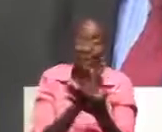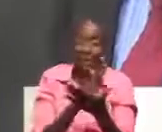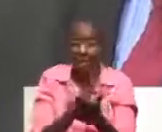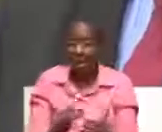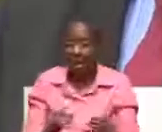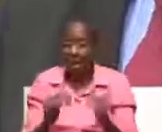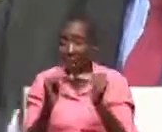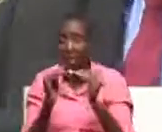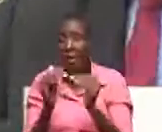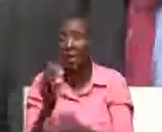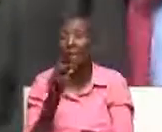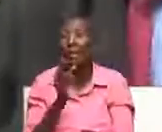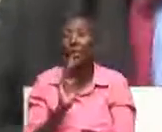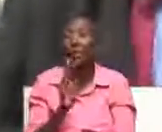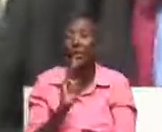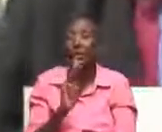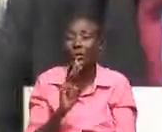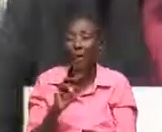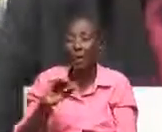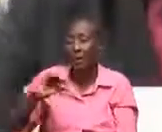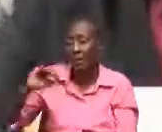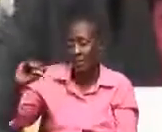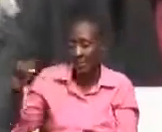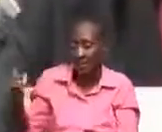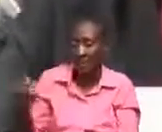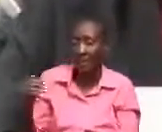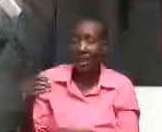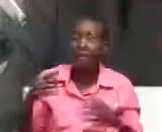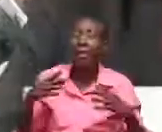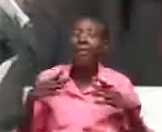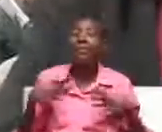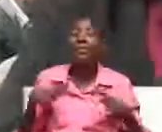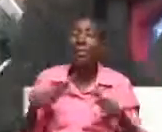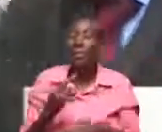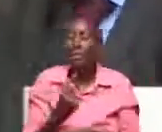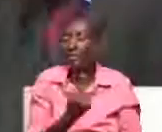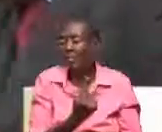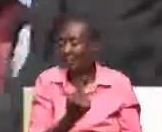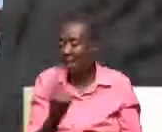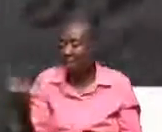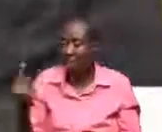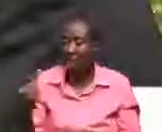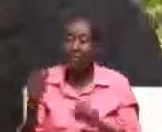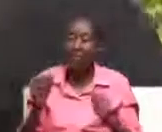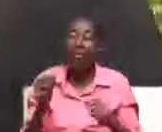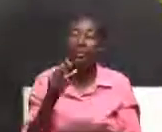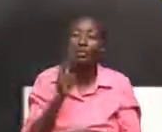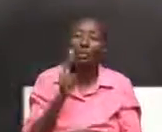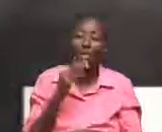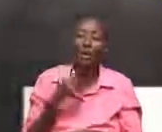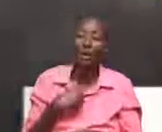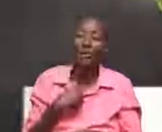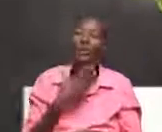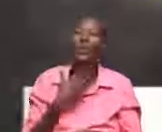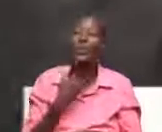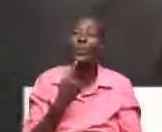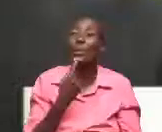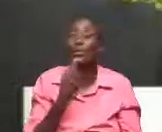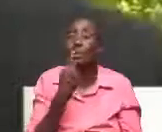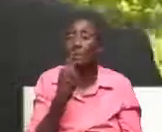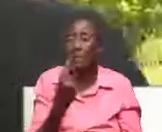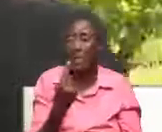water in the city so that people, everybody can receive some water. What would like to advise